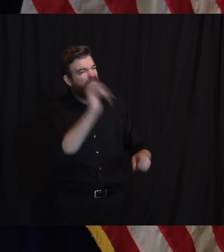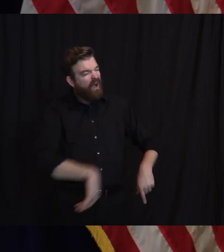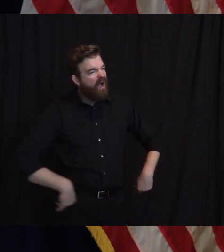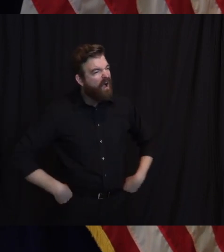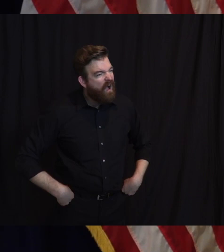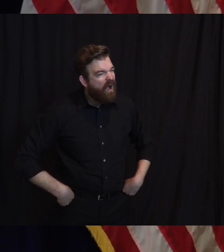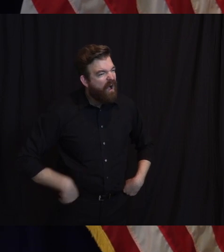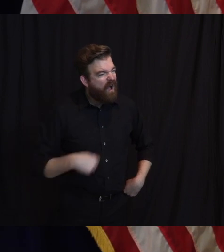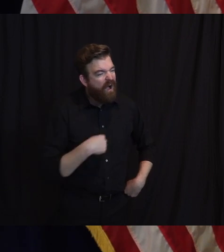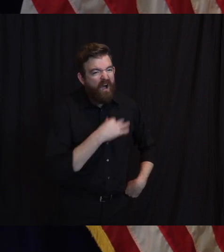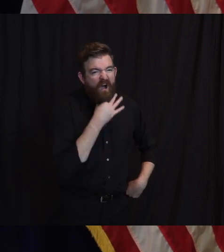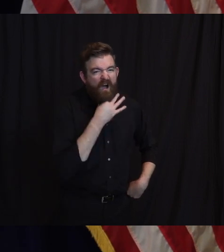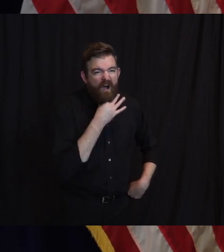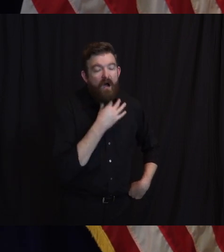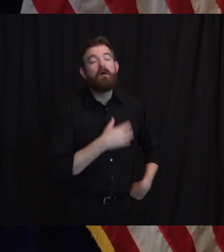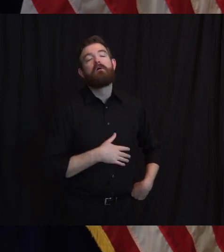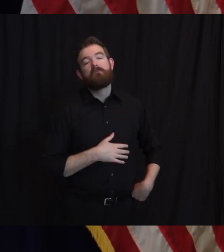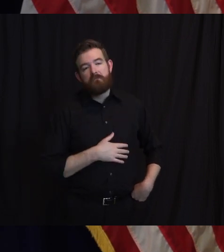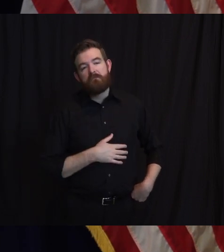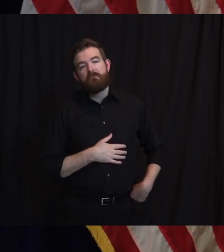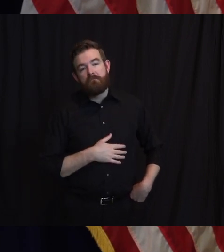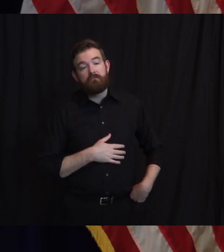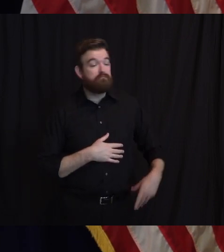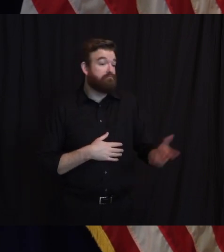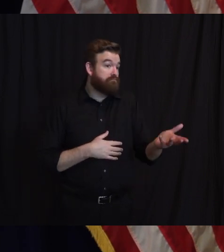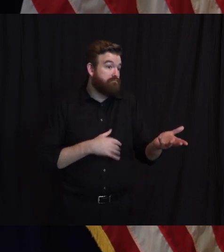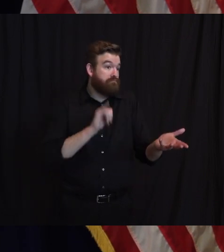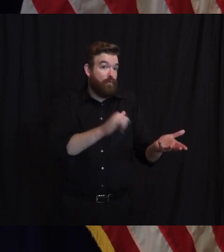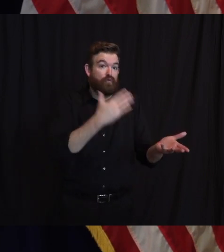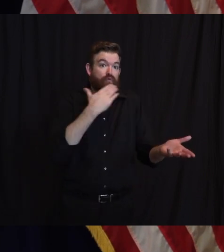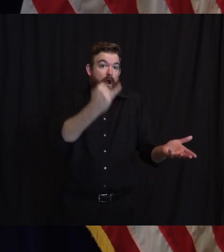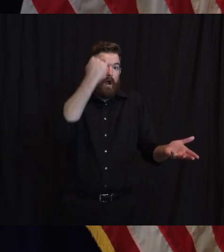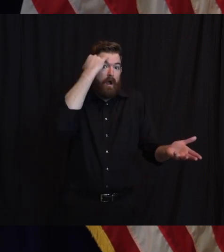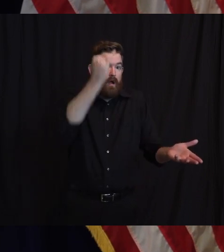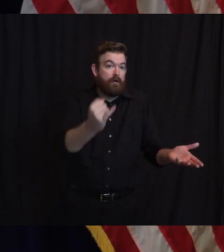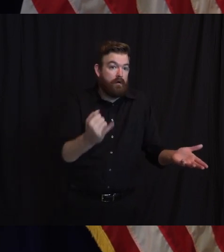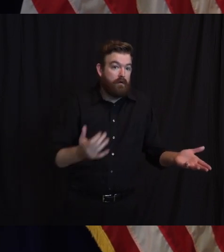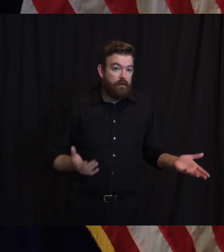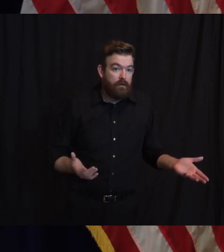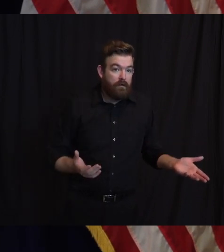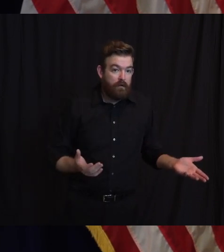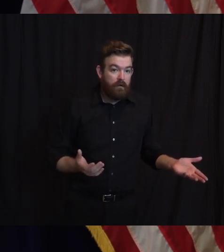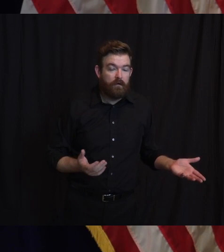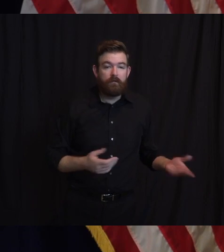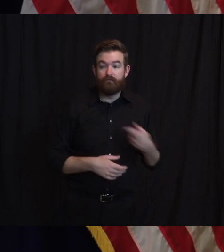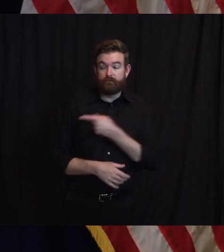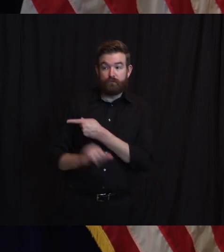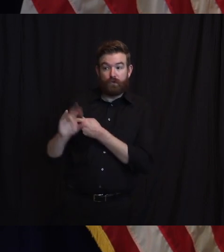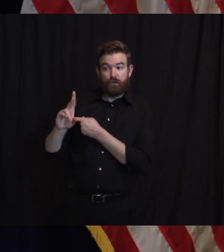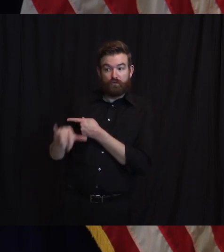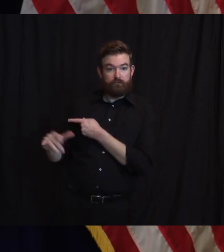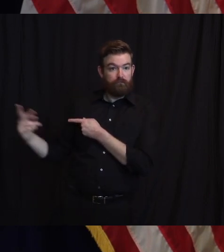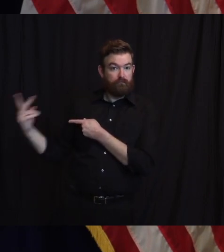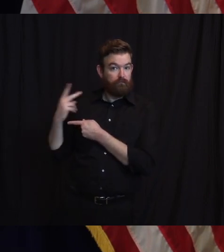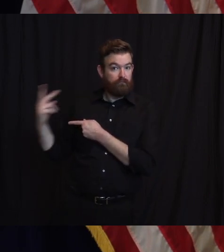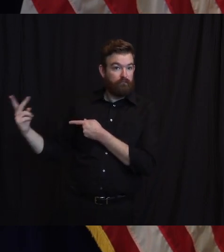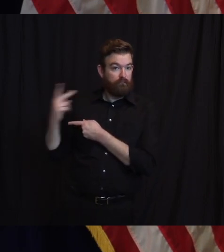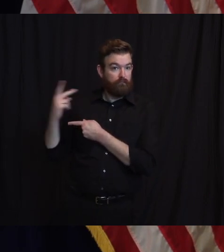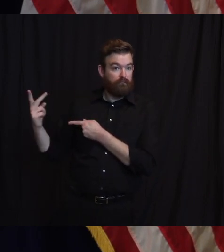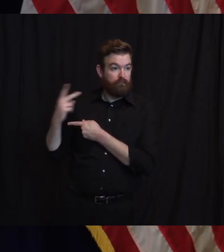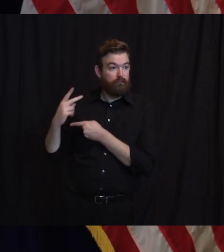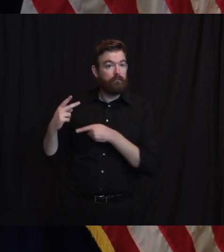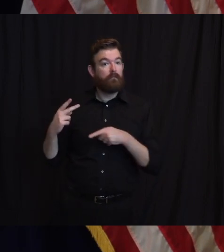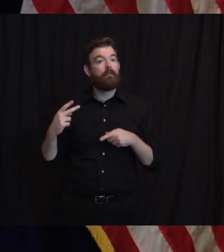I like the idea, and Judy knows that. We've been, to say this is a 5-alarm fire, I think would be the understatement